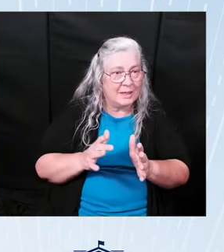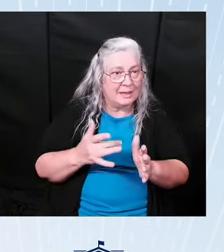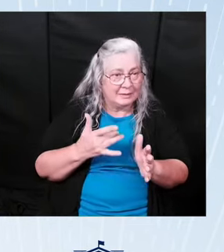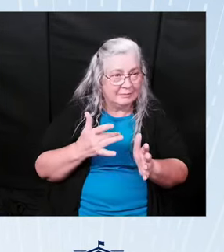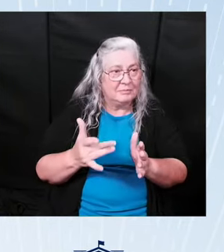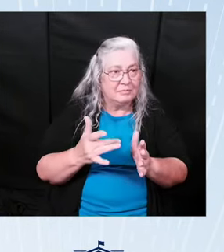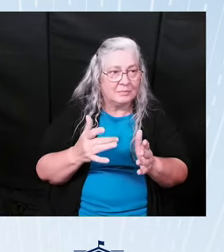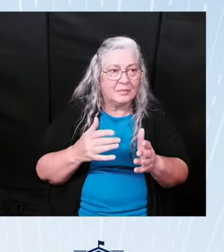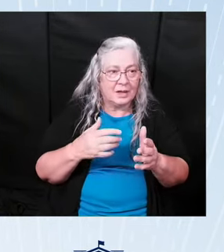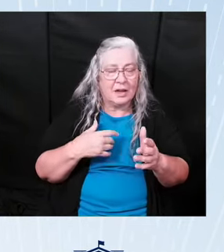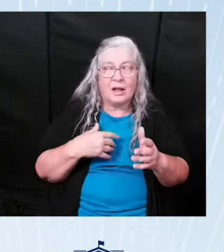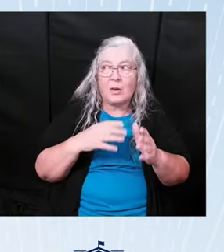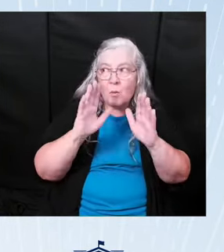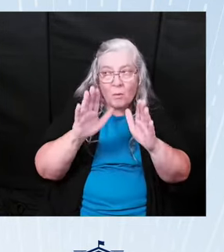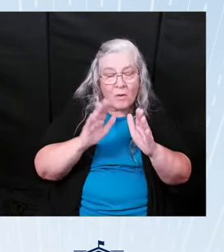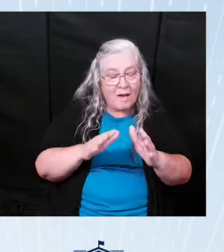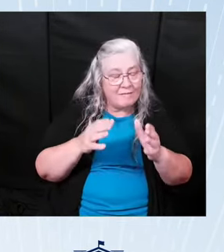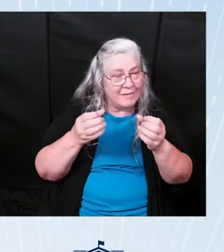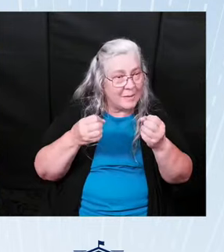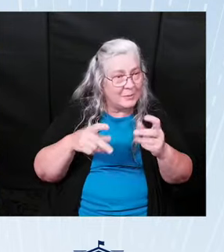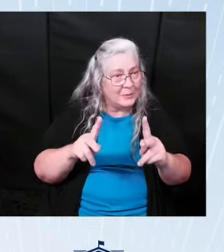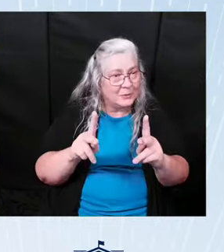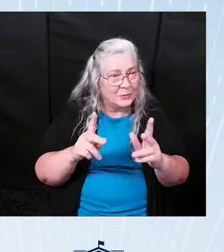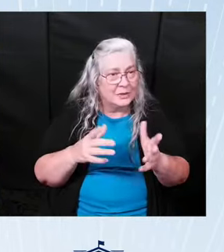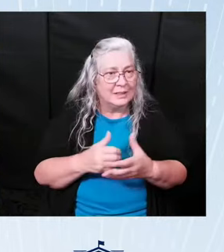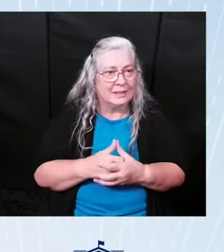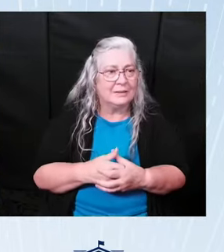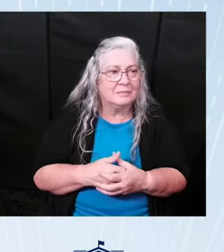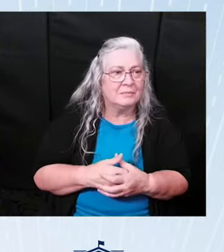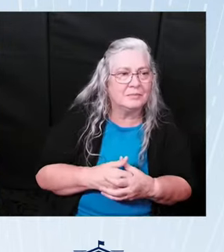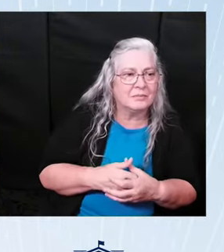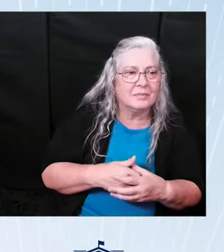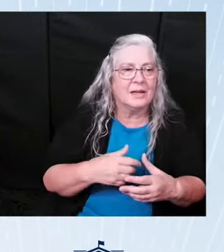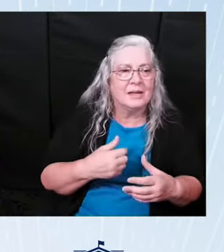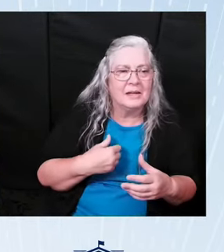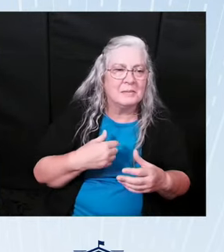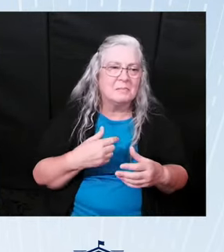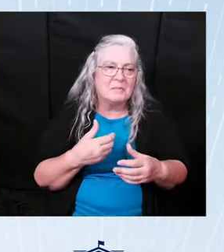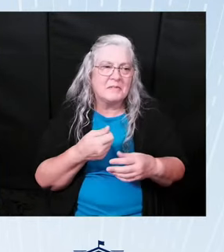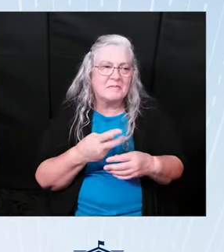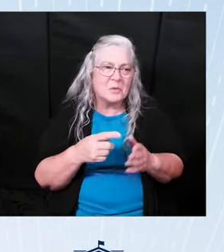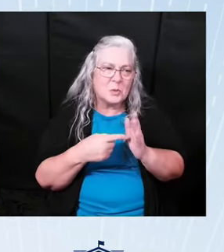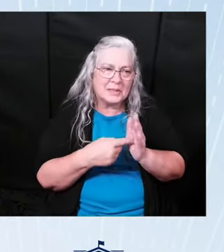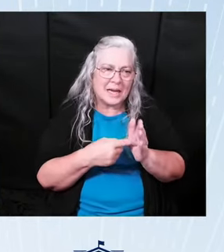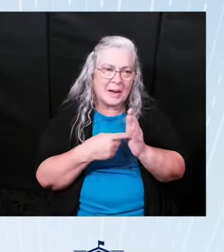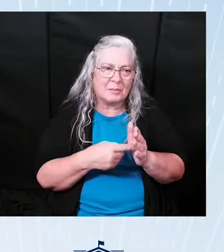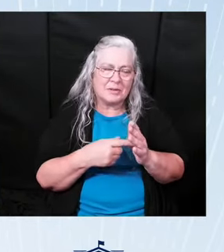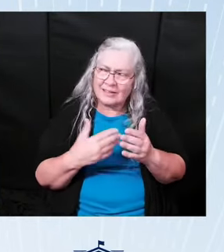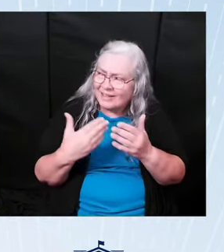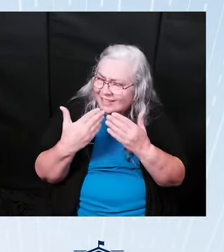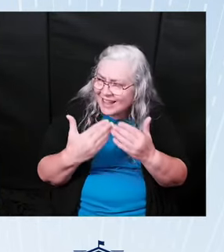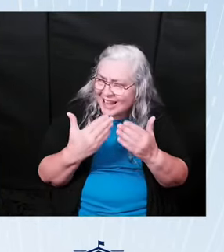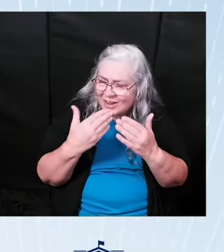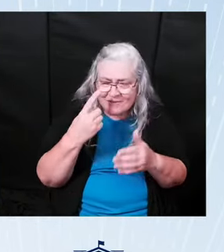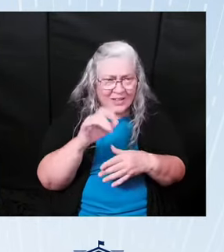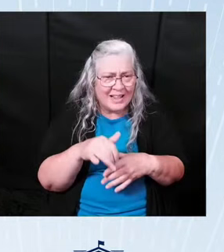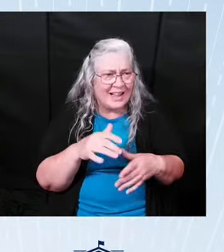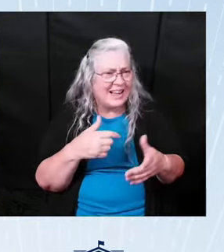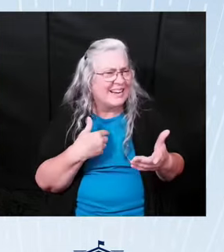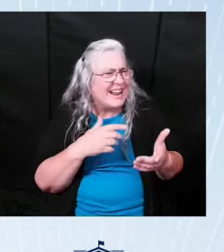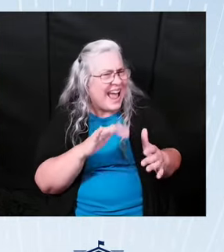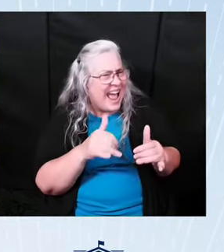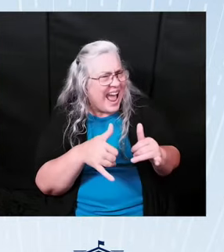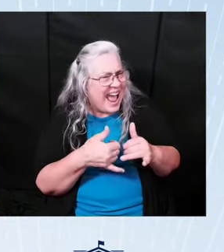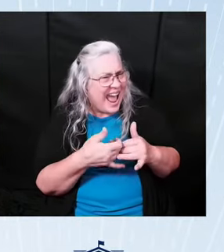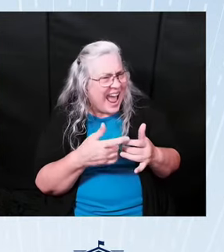you so much for that. I mean, one of the things I often say when people say, how can we help those on the outside, is I see the government does a miserable job